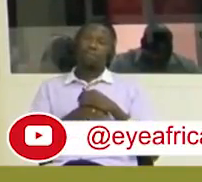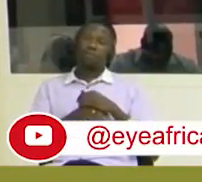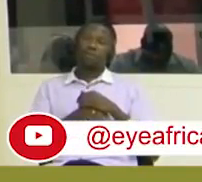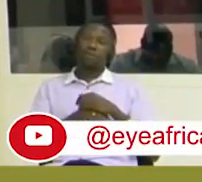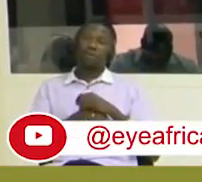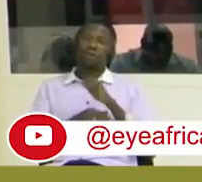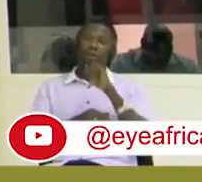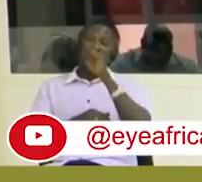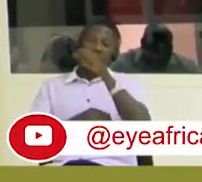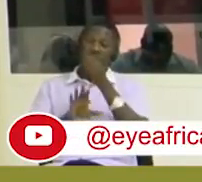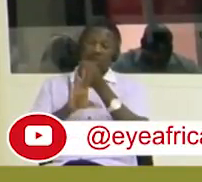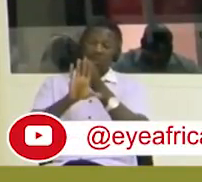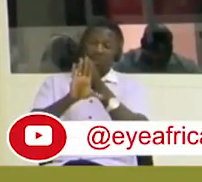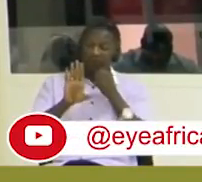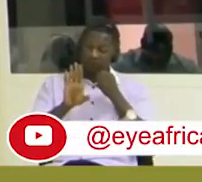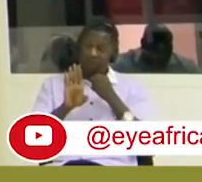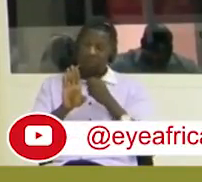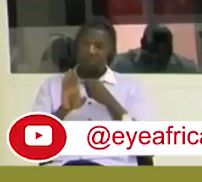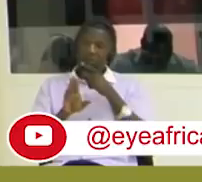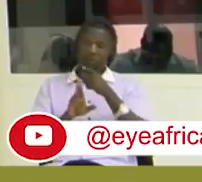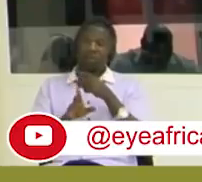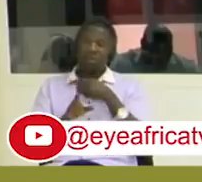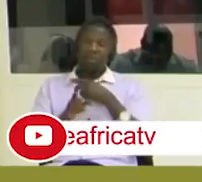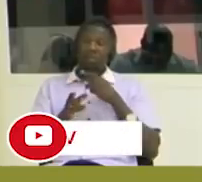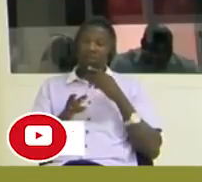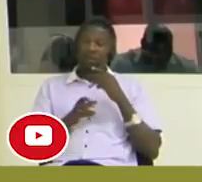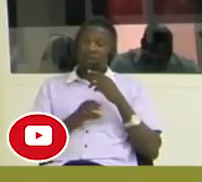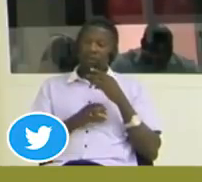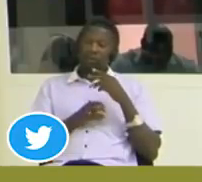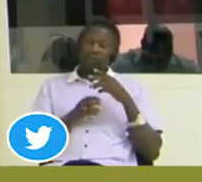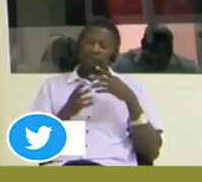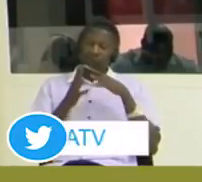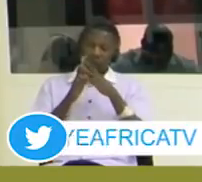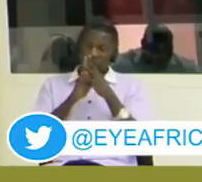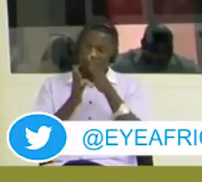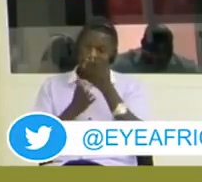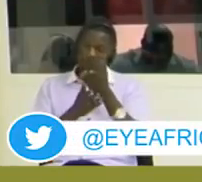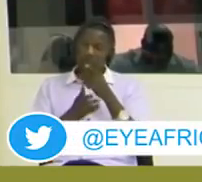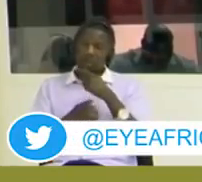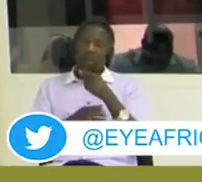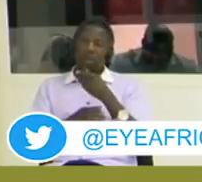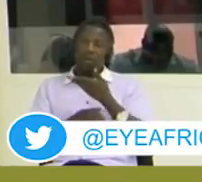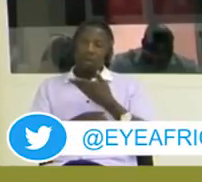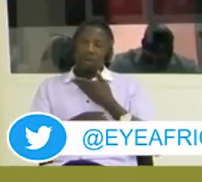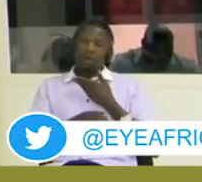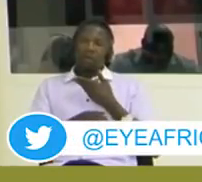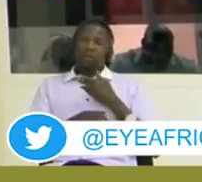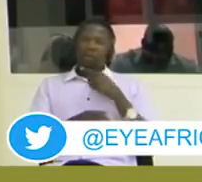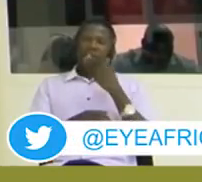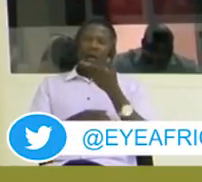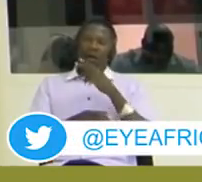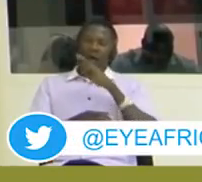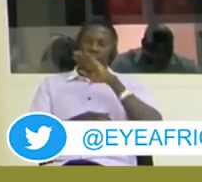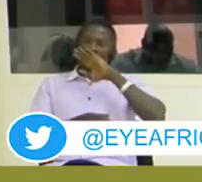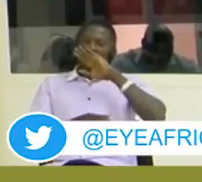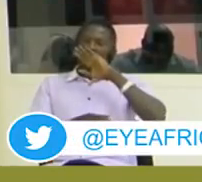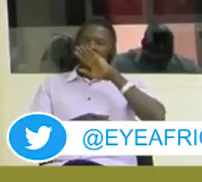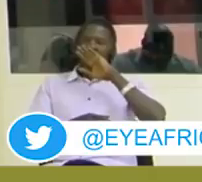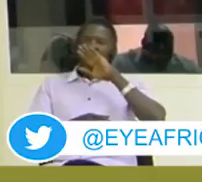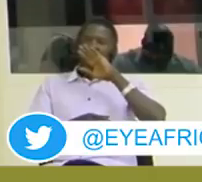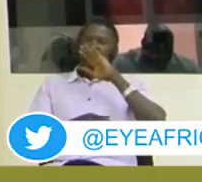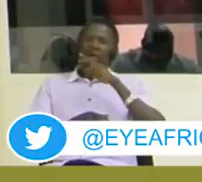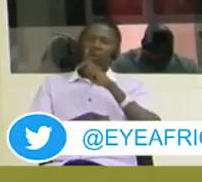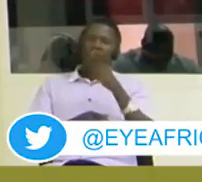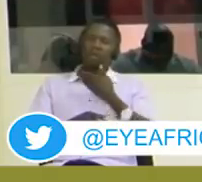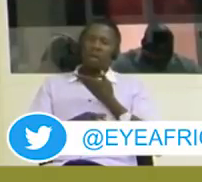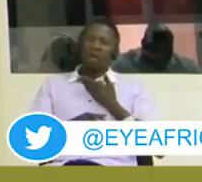Your defense to this accusation is that you have an alibi. You could